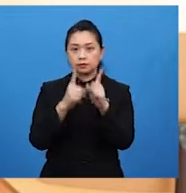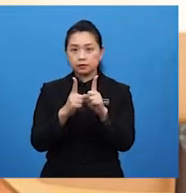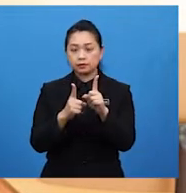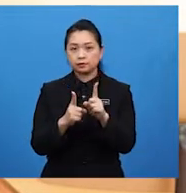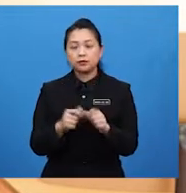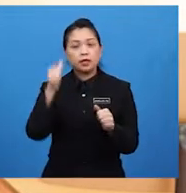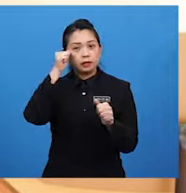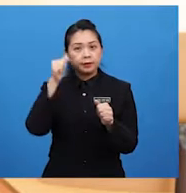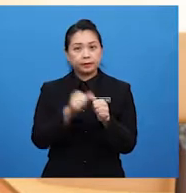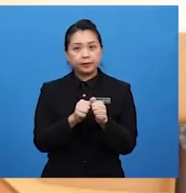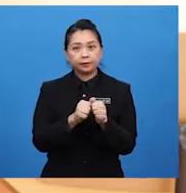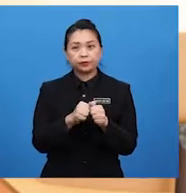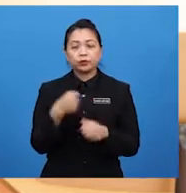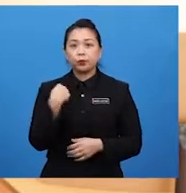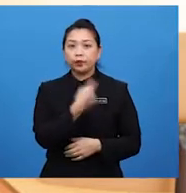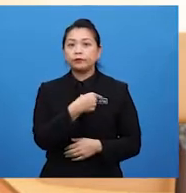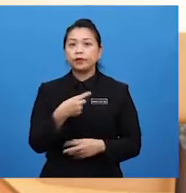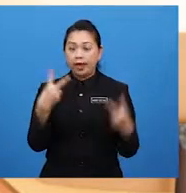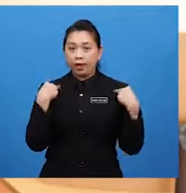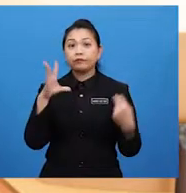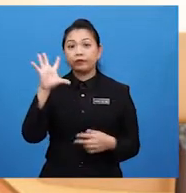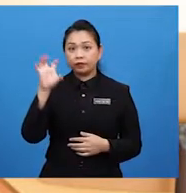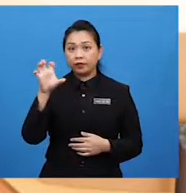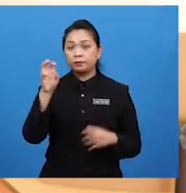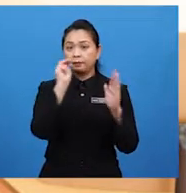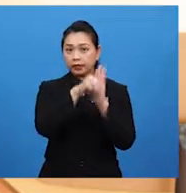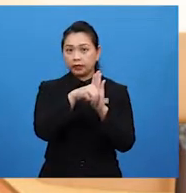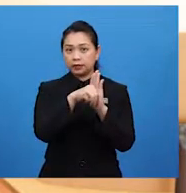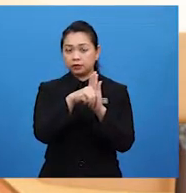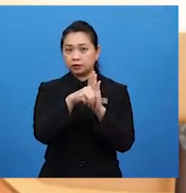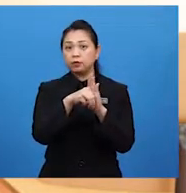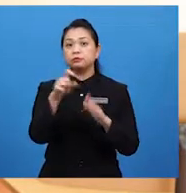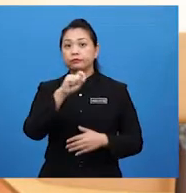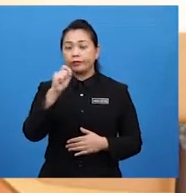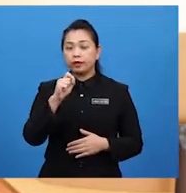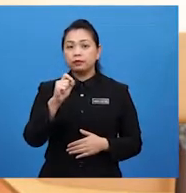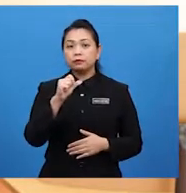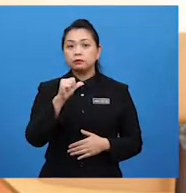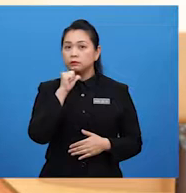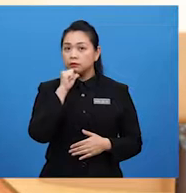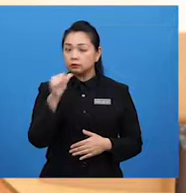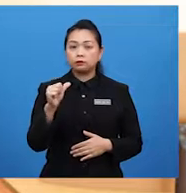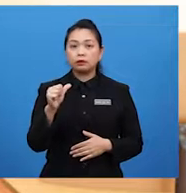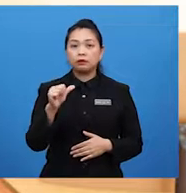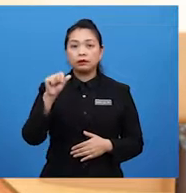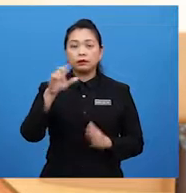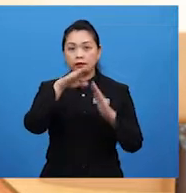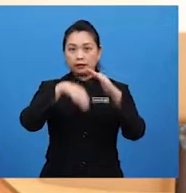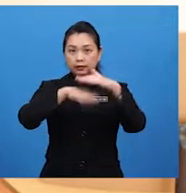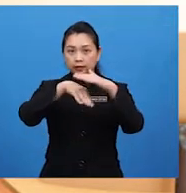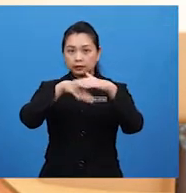question? Remember, we have 50 minutes to write not less than 250